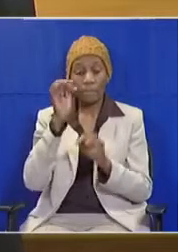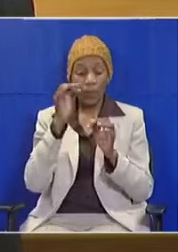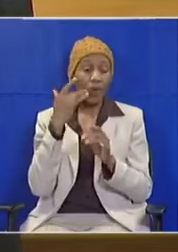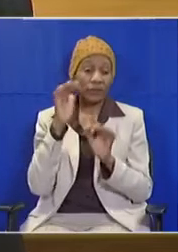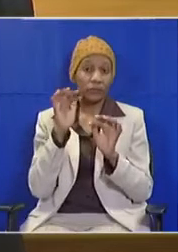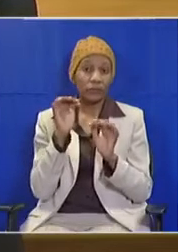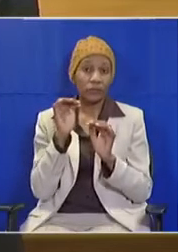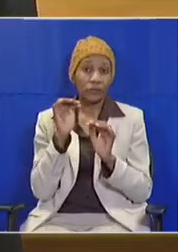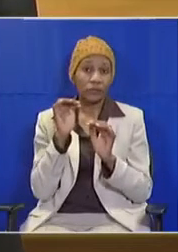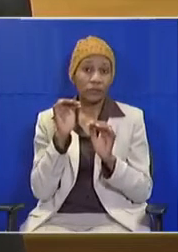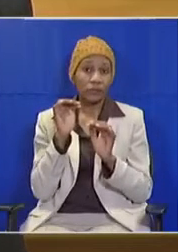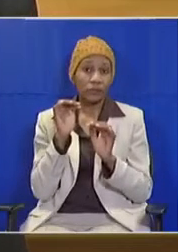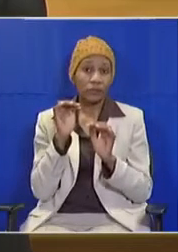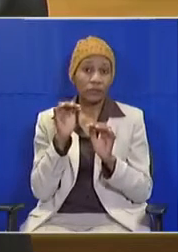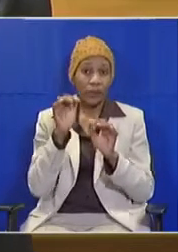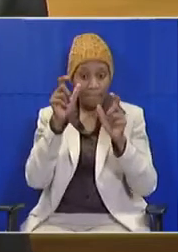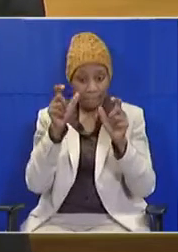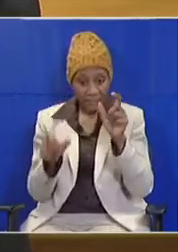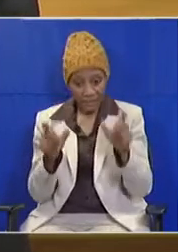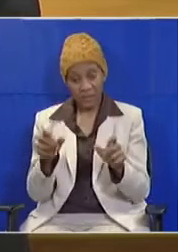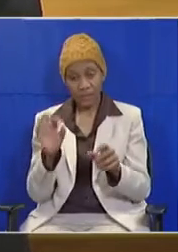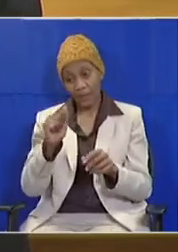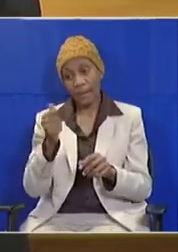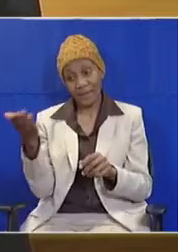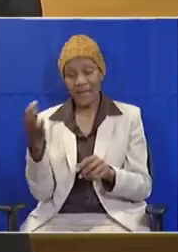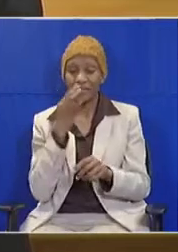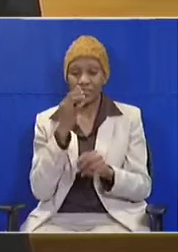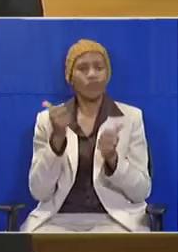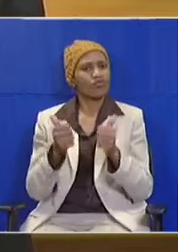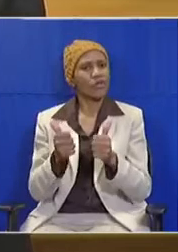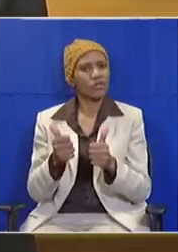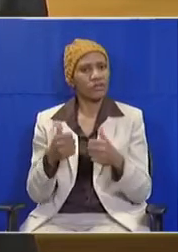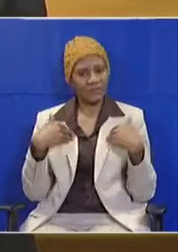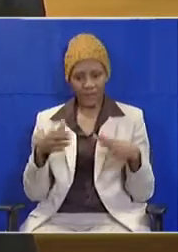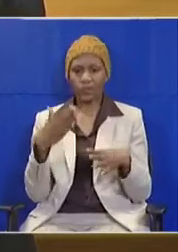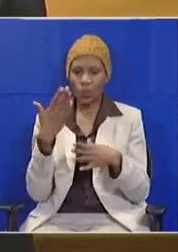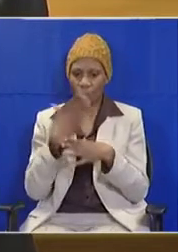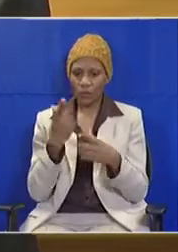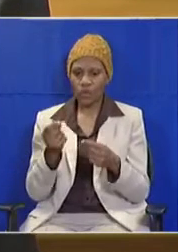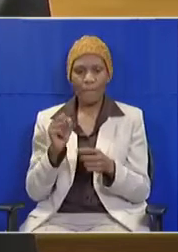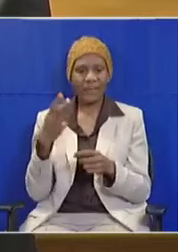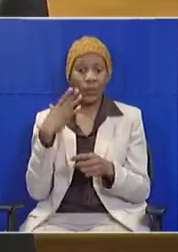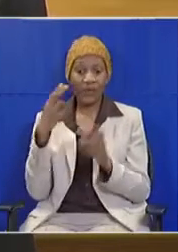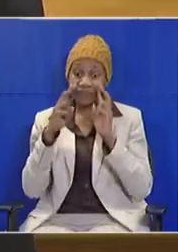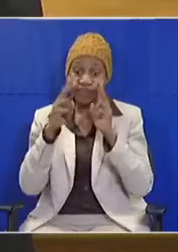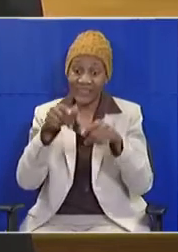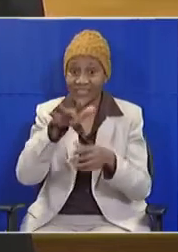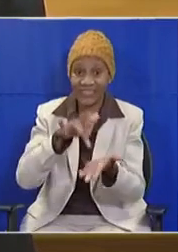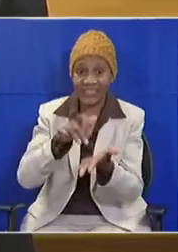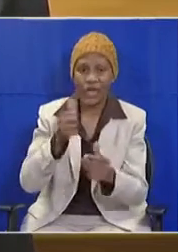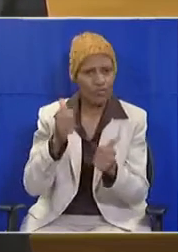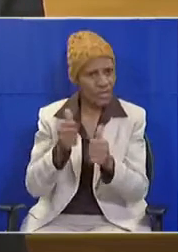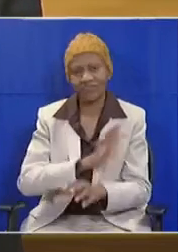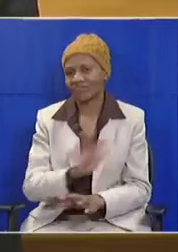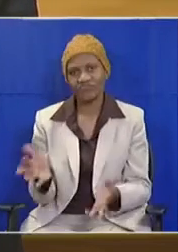will say that they are ready for inspection, but when they go in, they find that very basic things have not been done. But I was not aware that